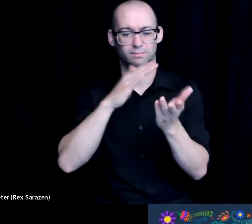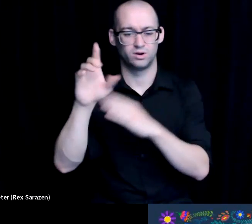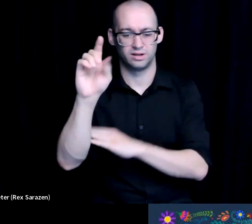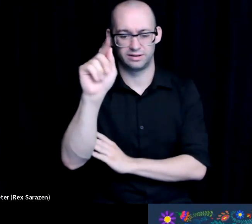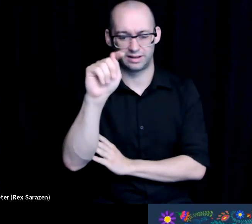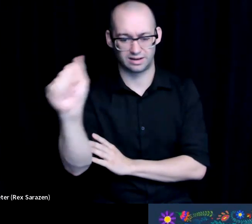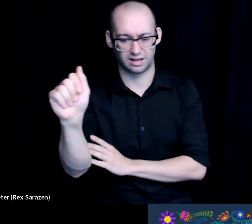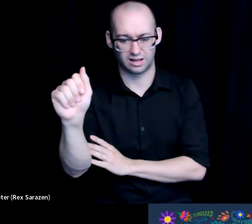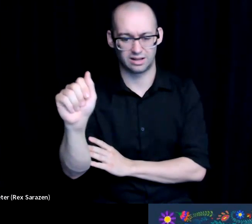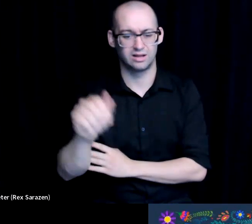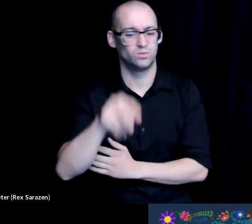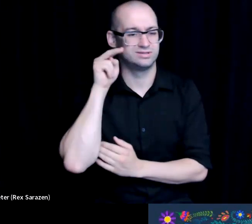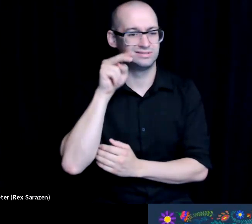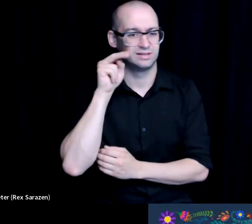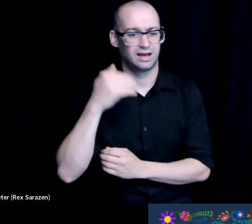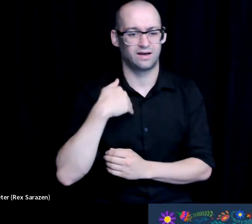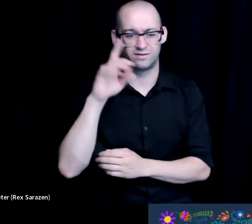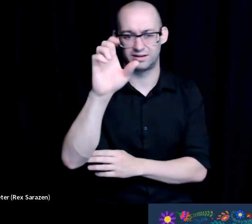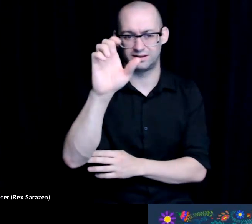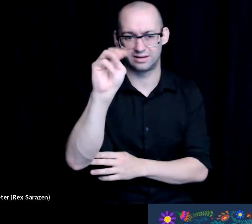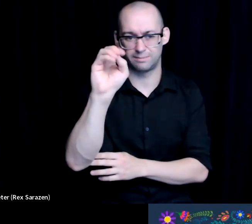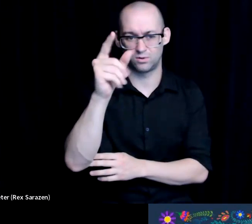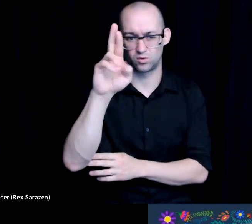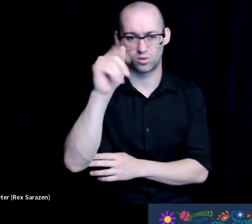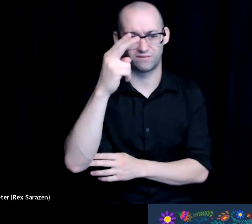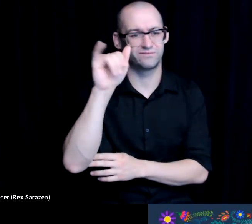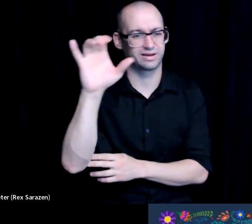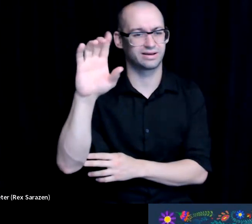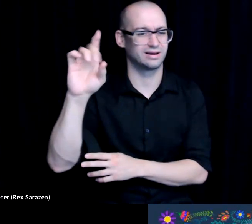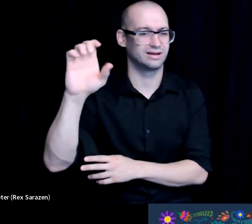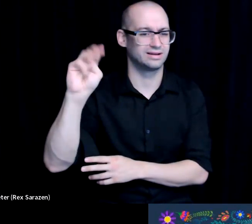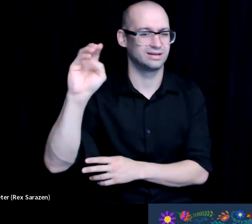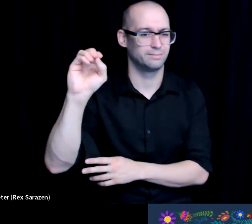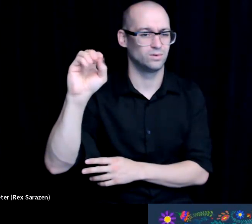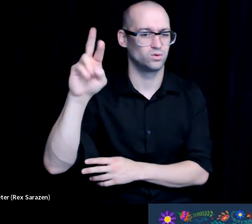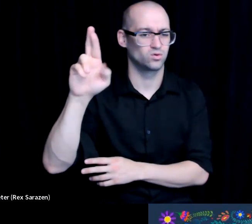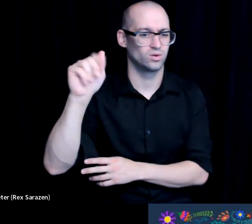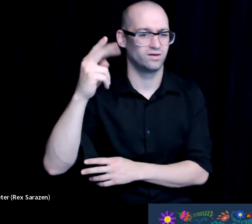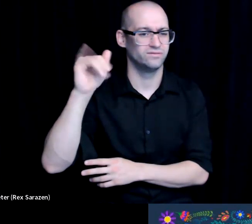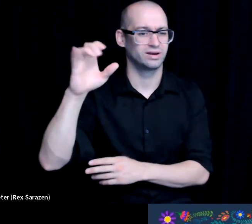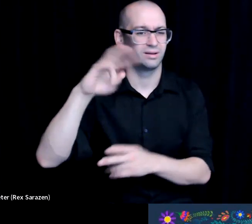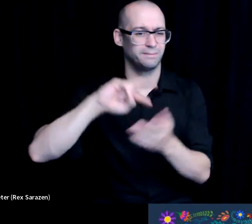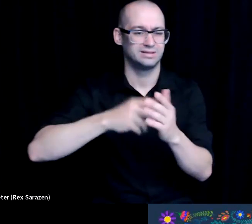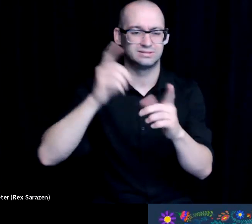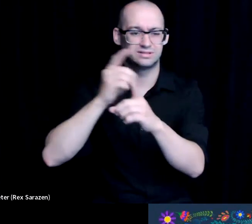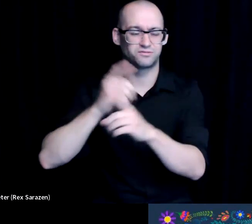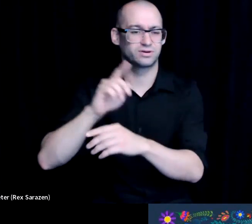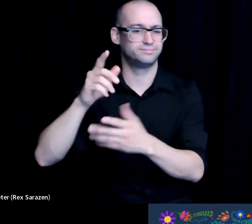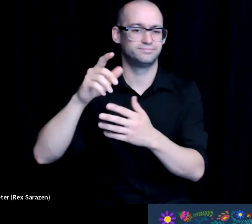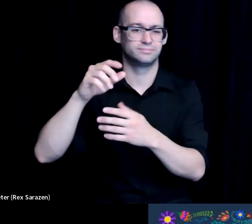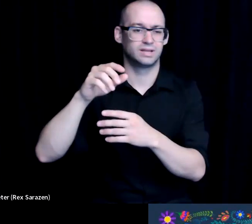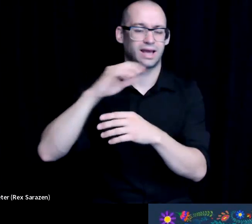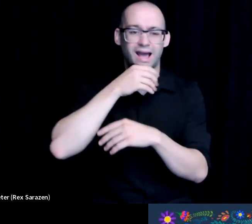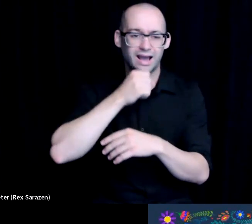see that there's a demographic sheet that's just a general sheet. And then the other one-pagers